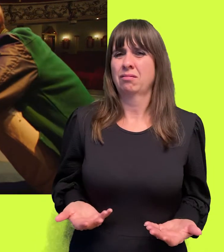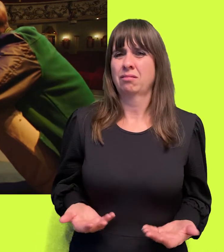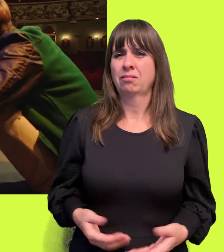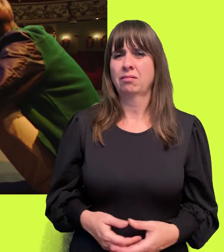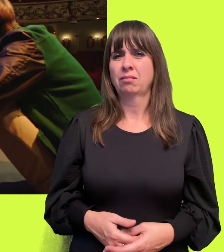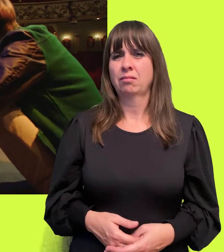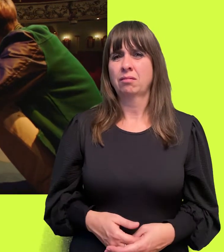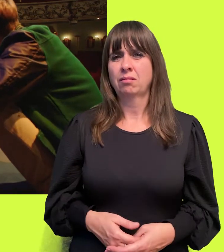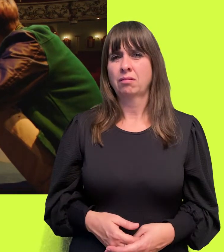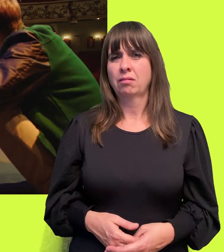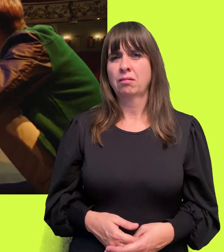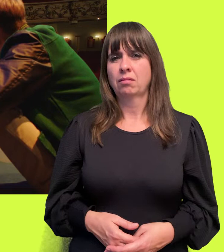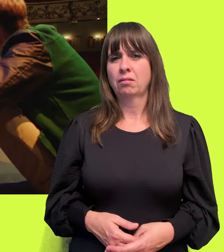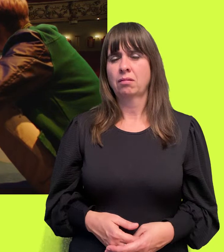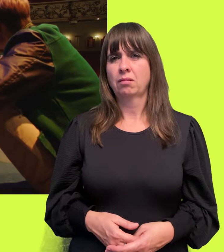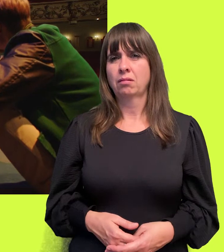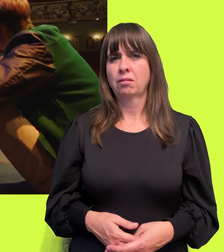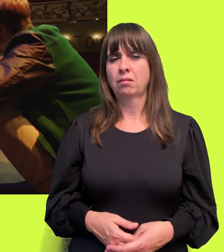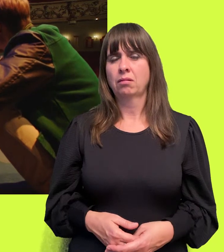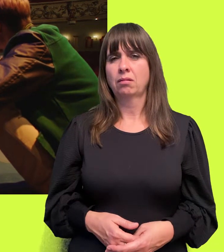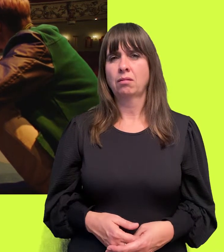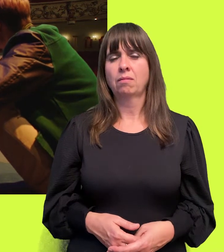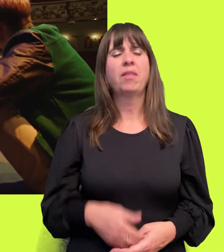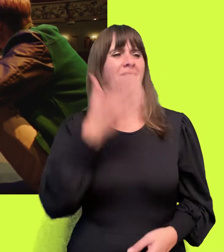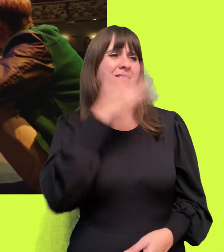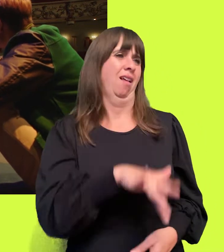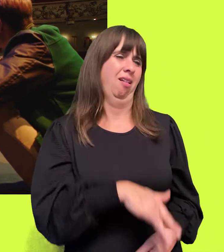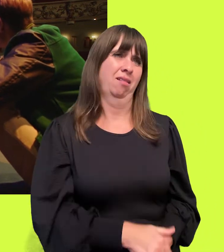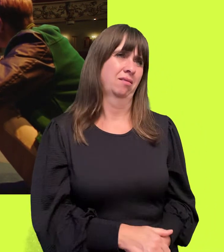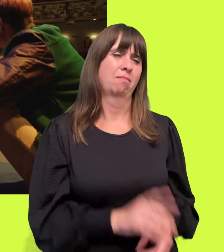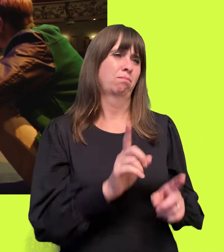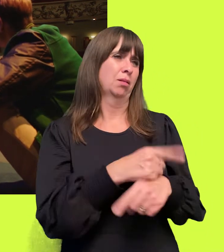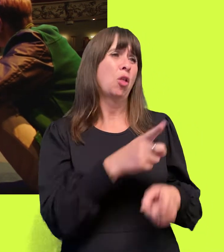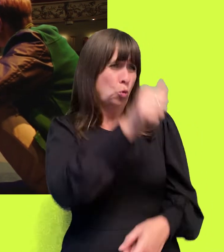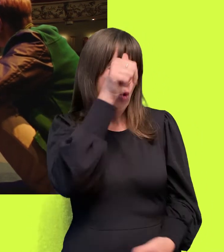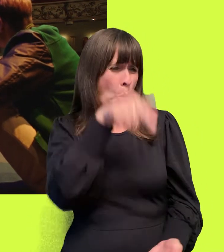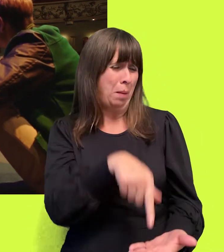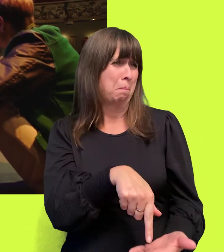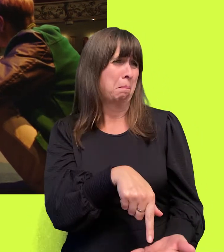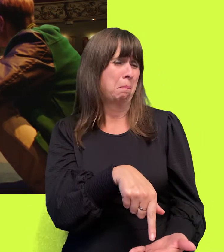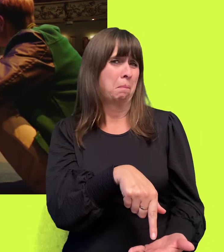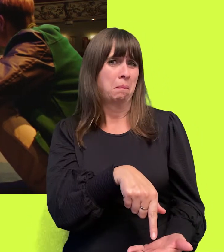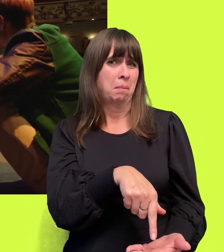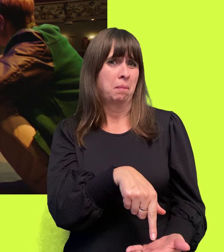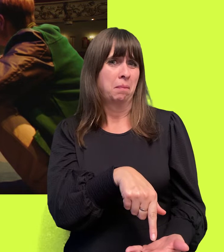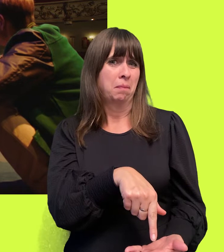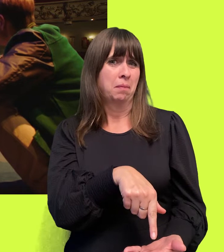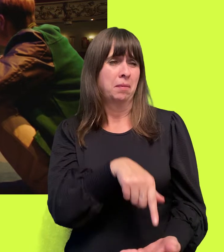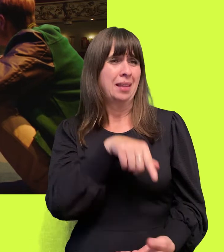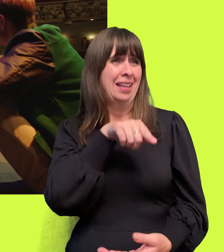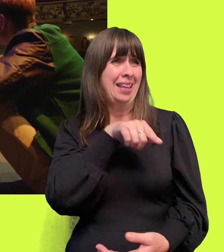about? Well, then it can't be real then, can it? Not if you know him. Because he said he